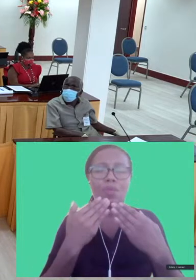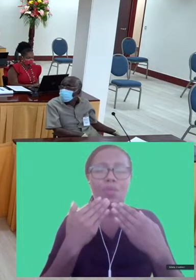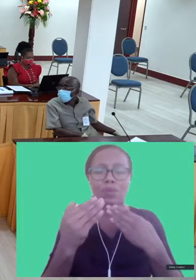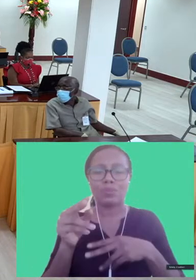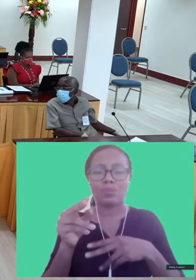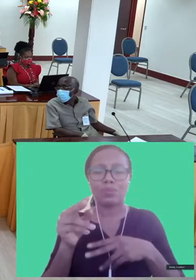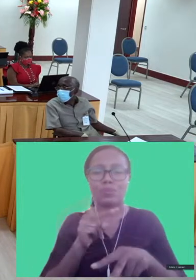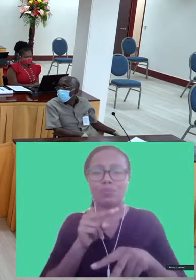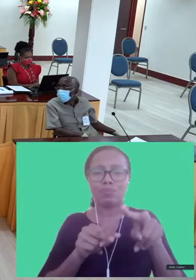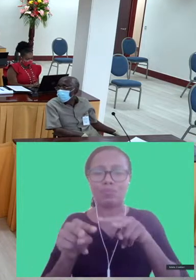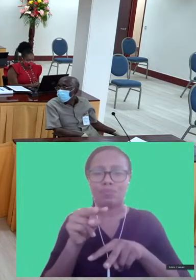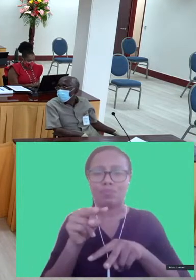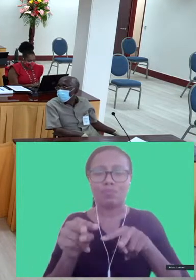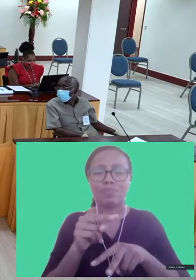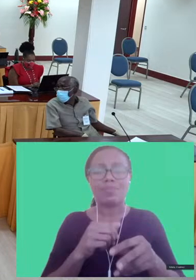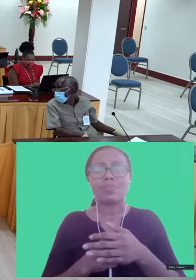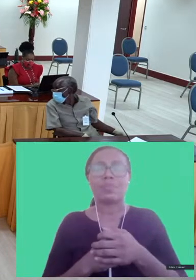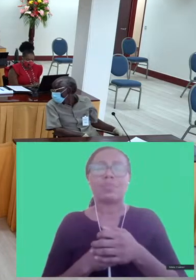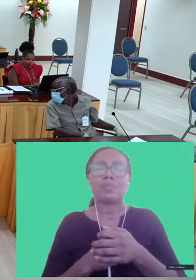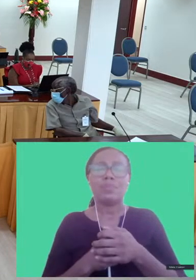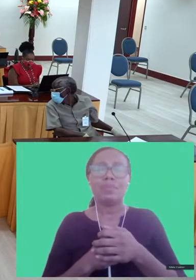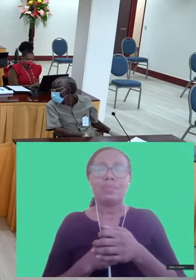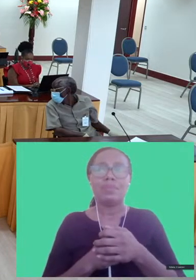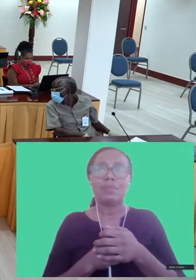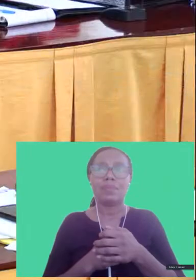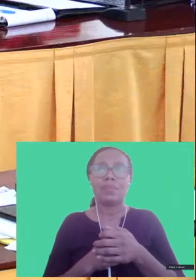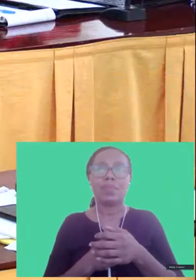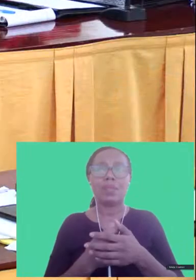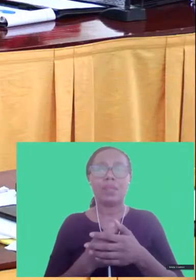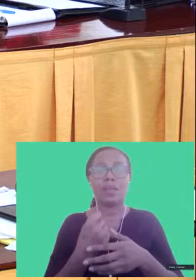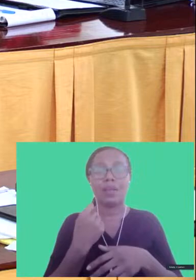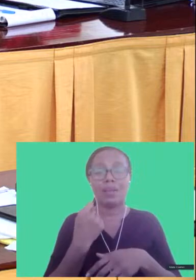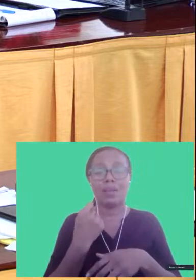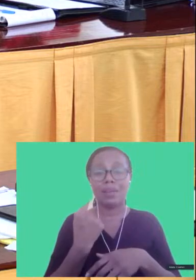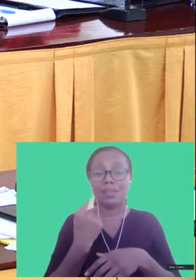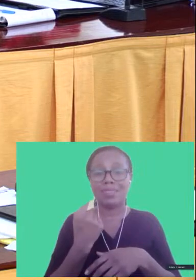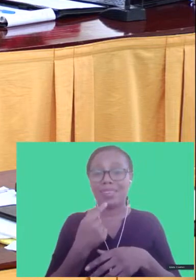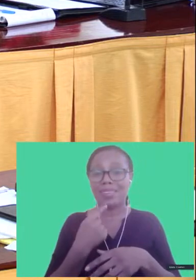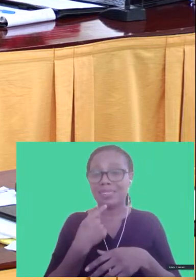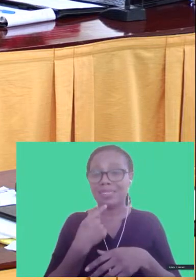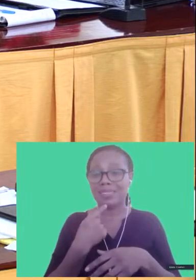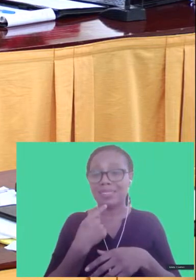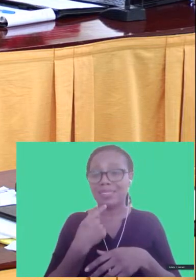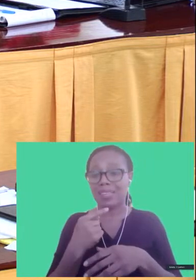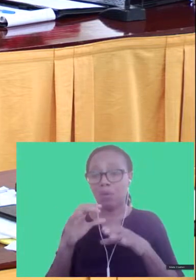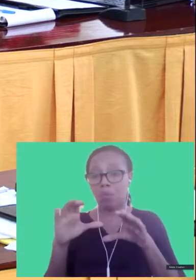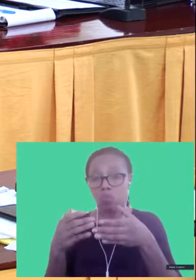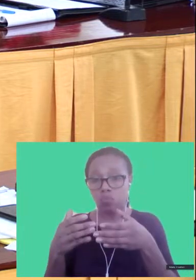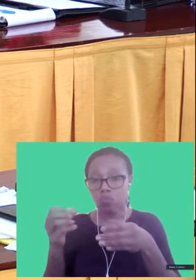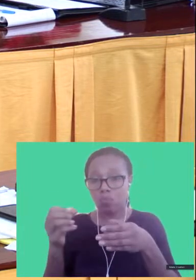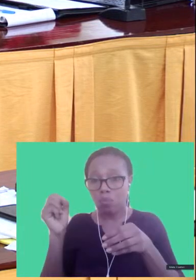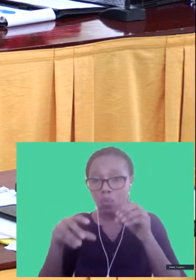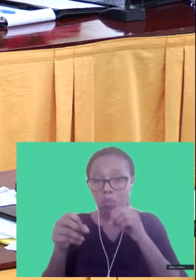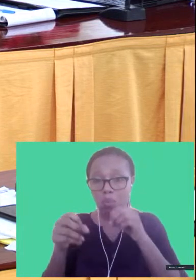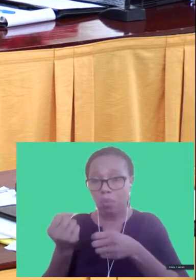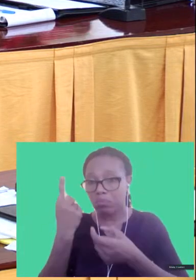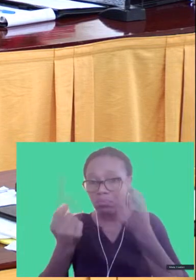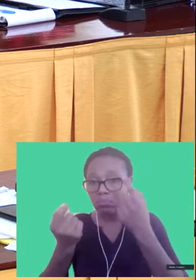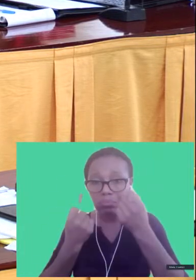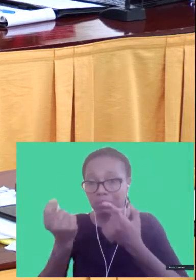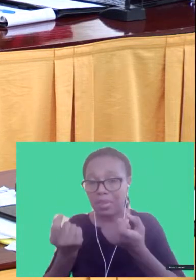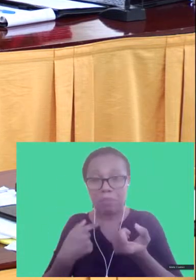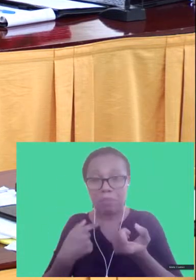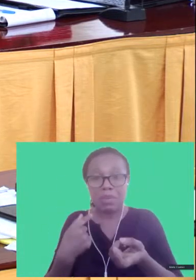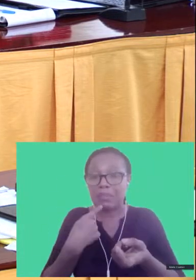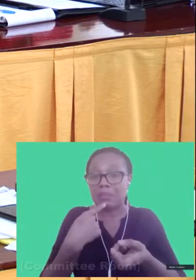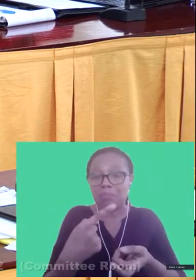understanding outside of the ministry and its stakeholders. I believe that I have spoken to stakeholders